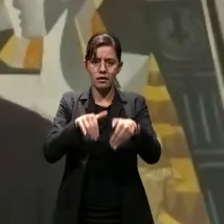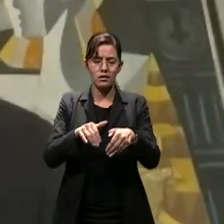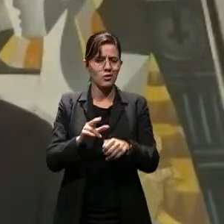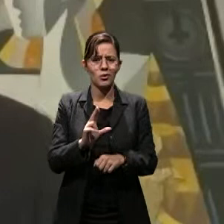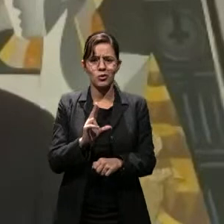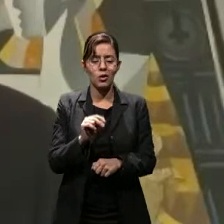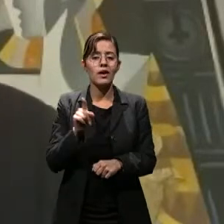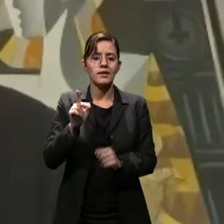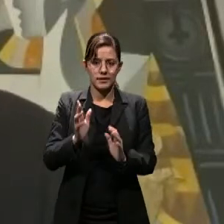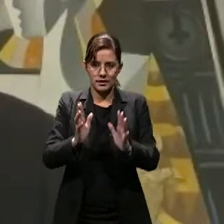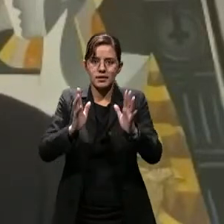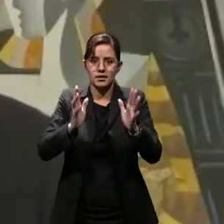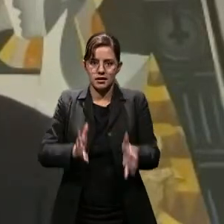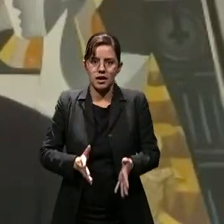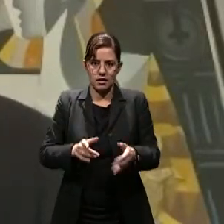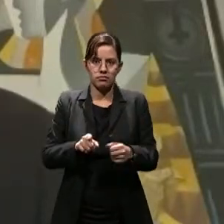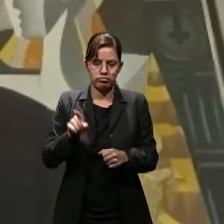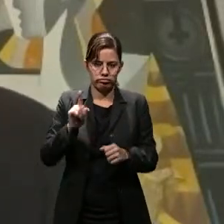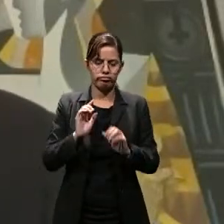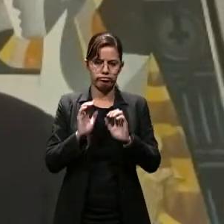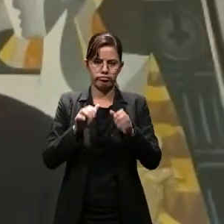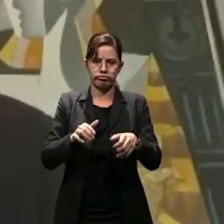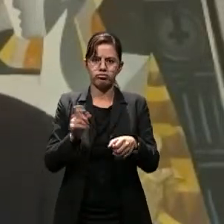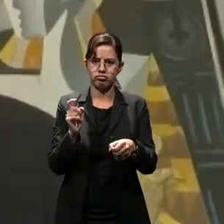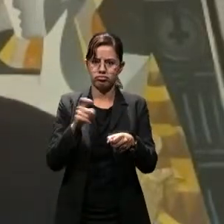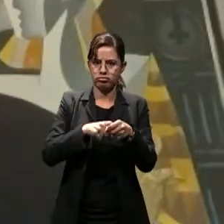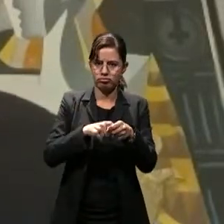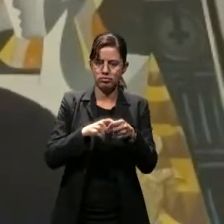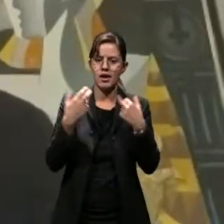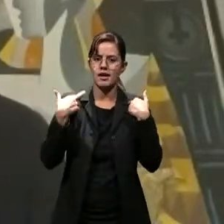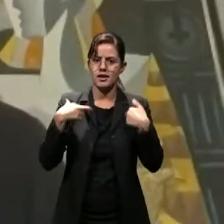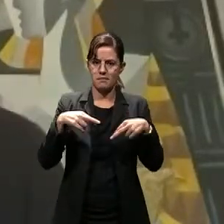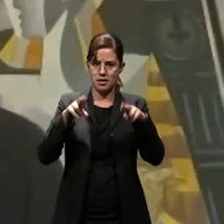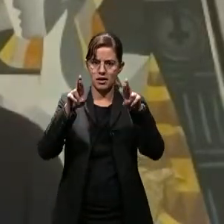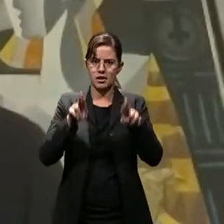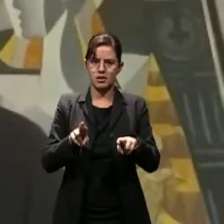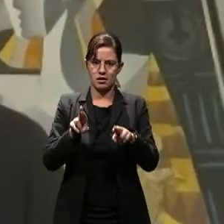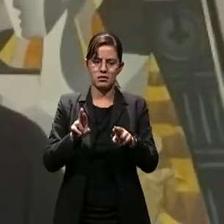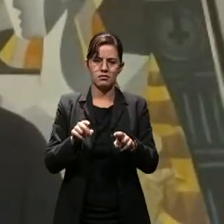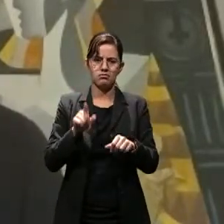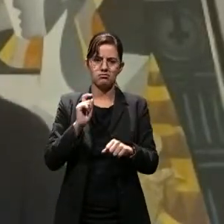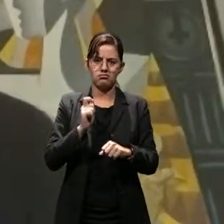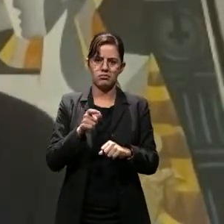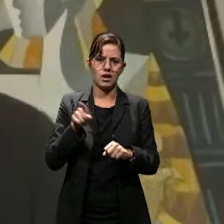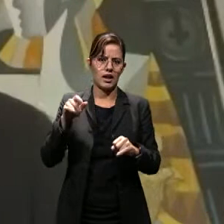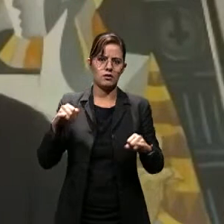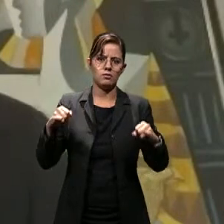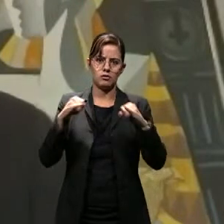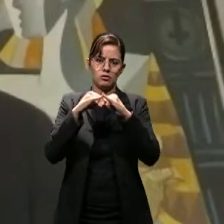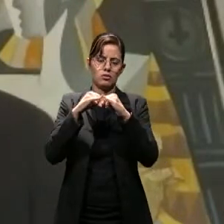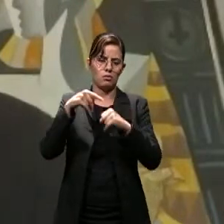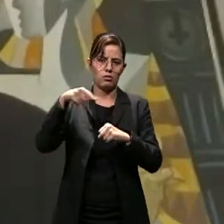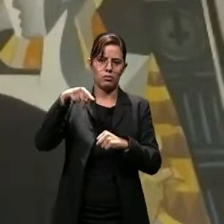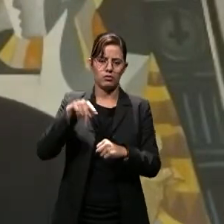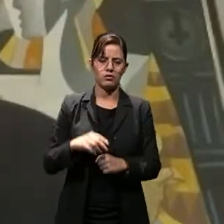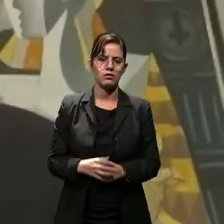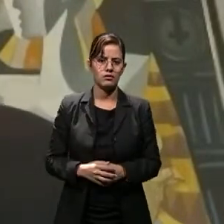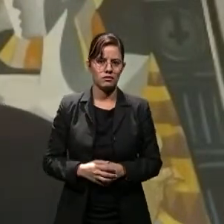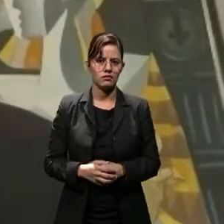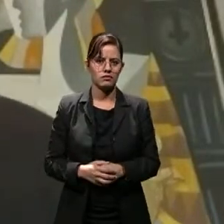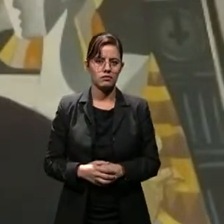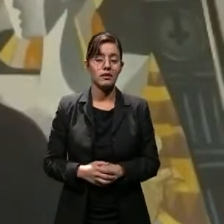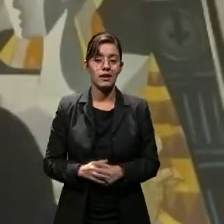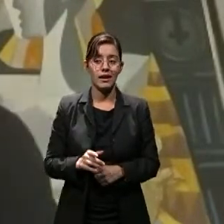entity wanting to be in a public position. We are talking about the representation of an institution